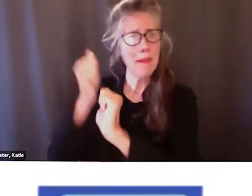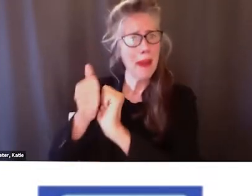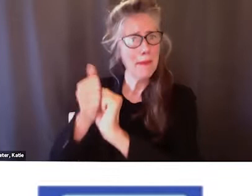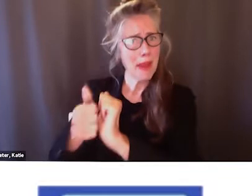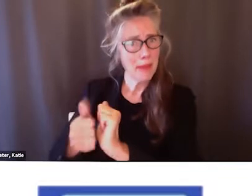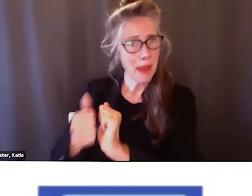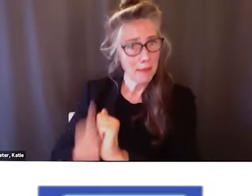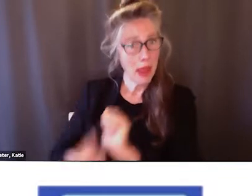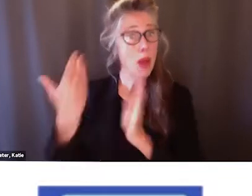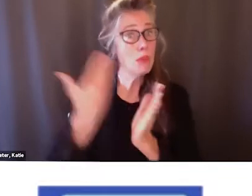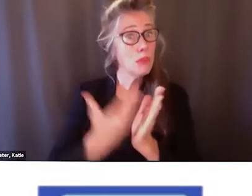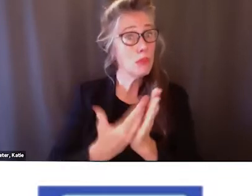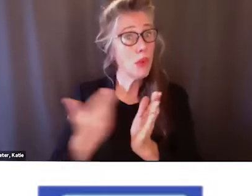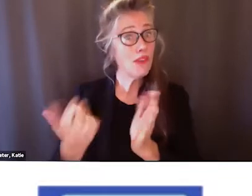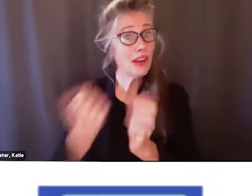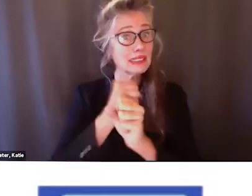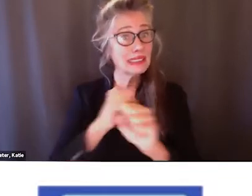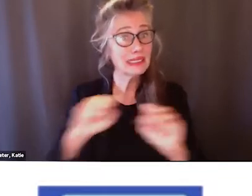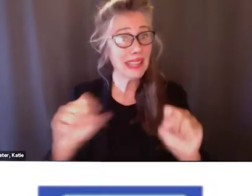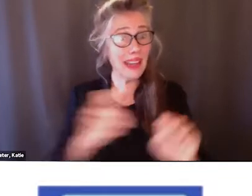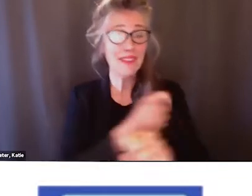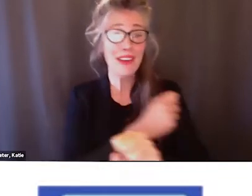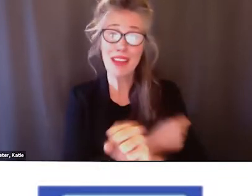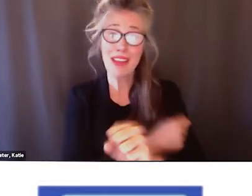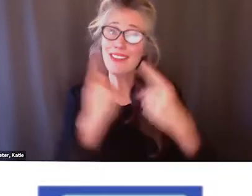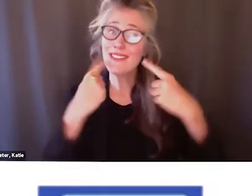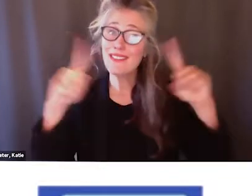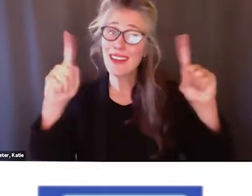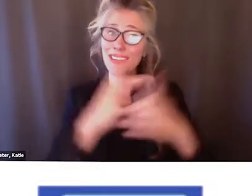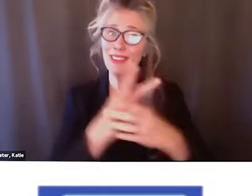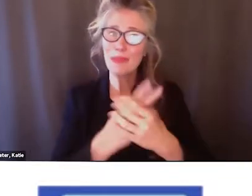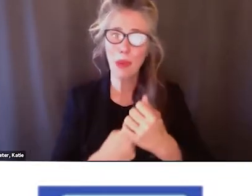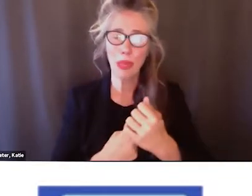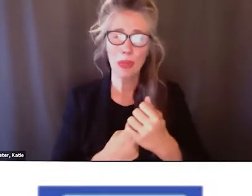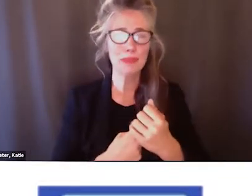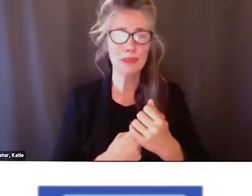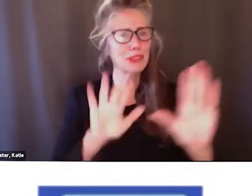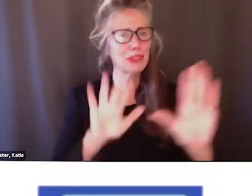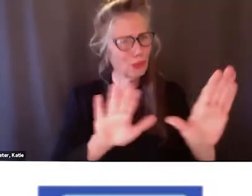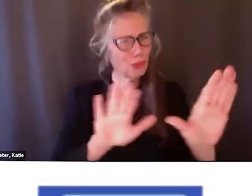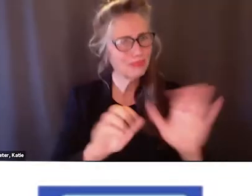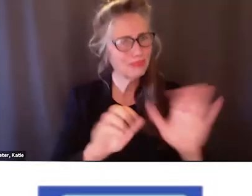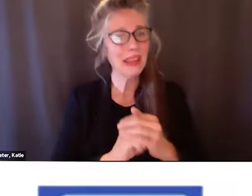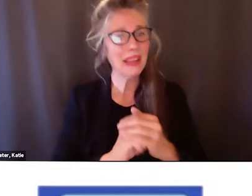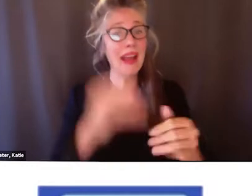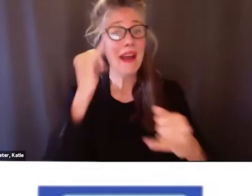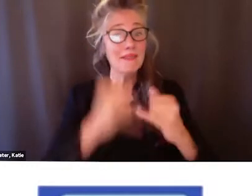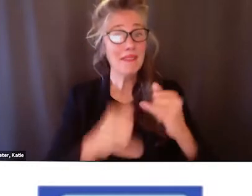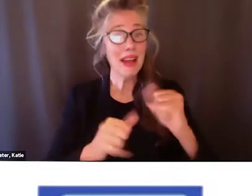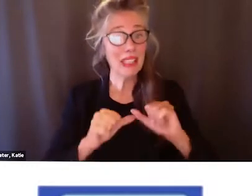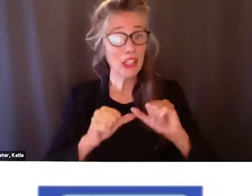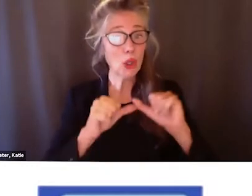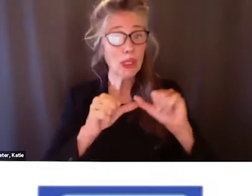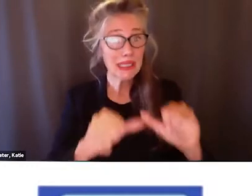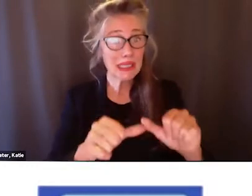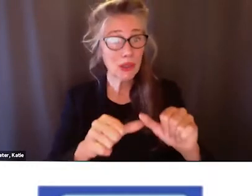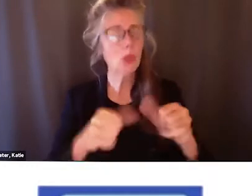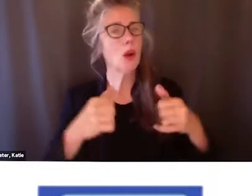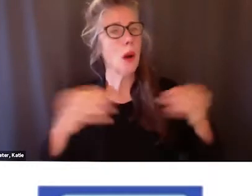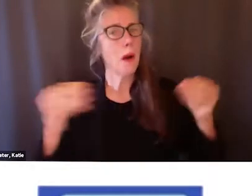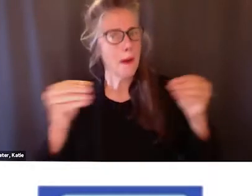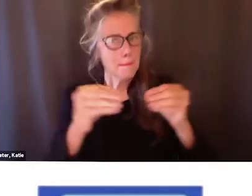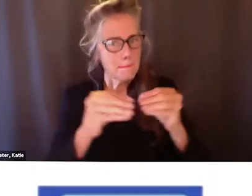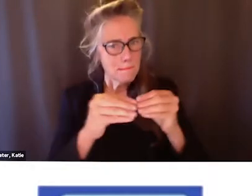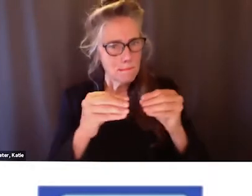these vaccines are safe and effective. And finally, they have received and continue to undergo the most